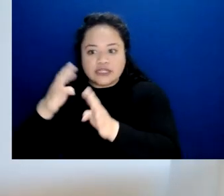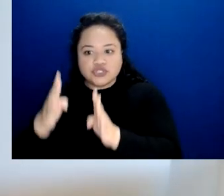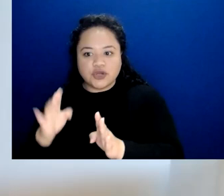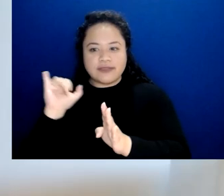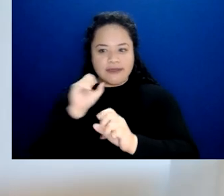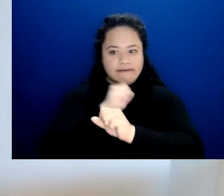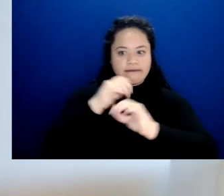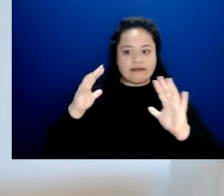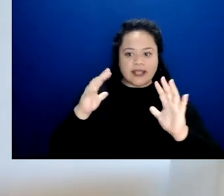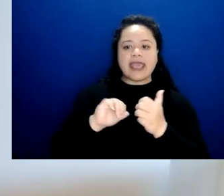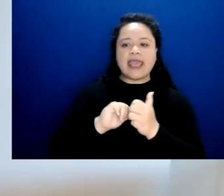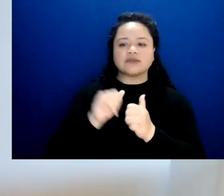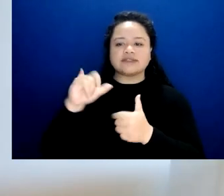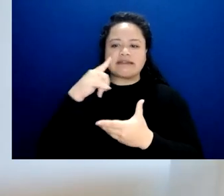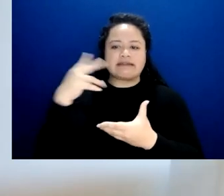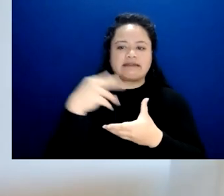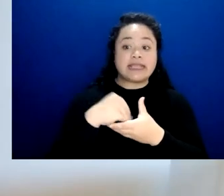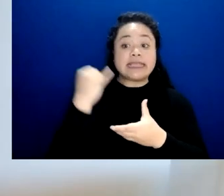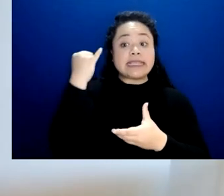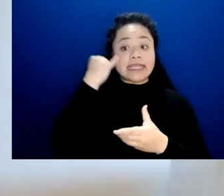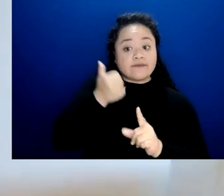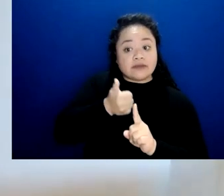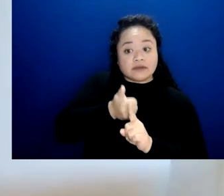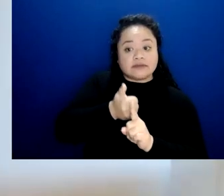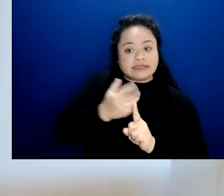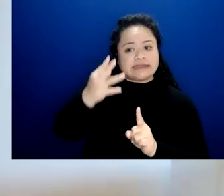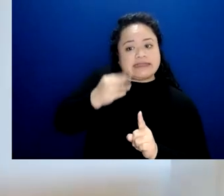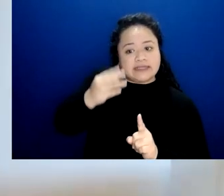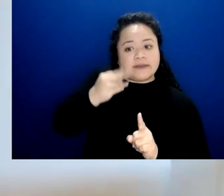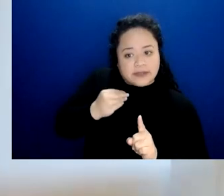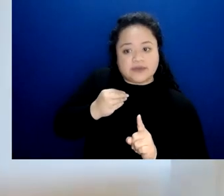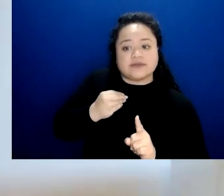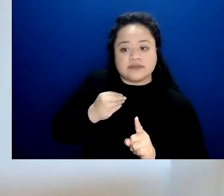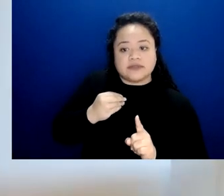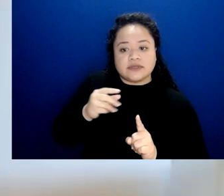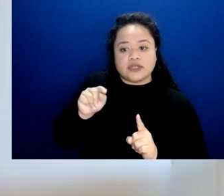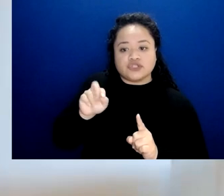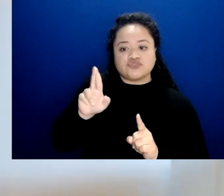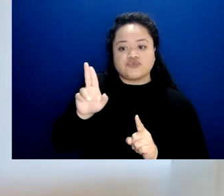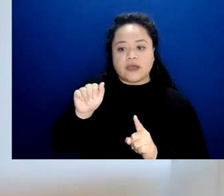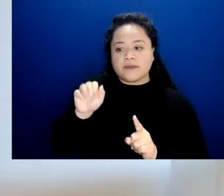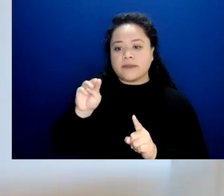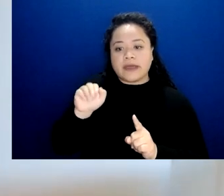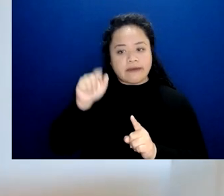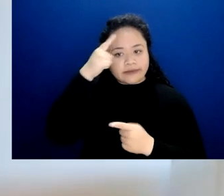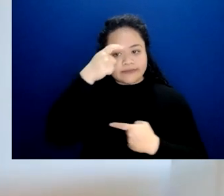has experienced trauma and has to play those things out, and how those things kind of get passed down as